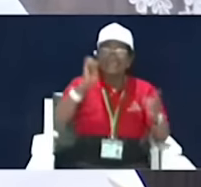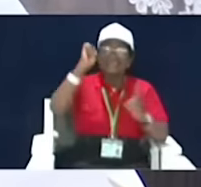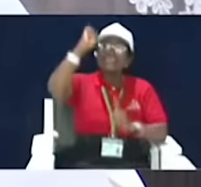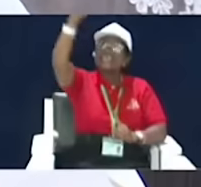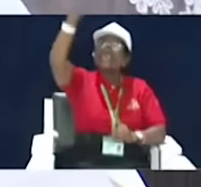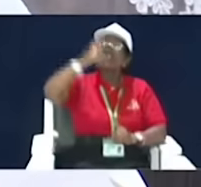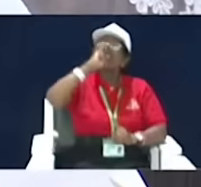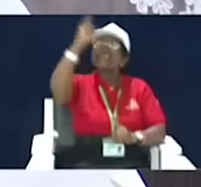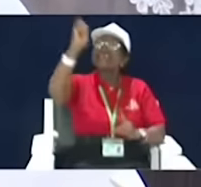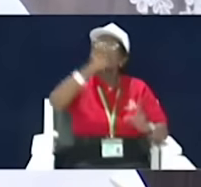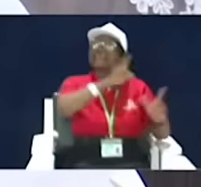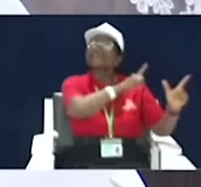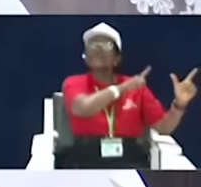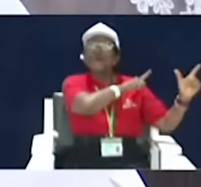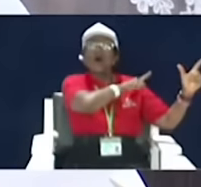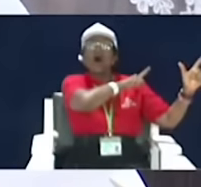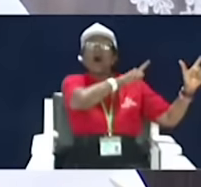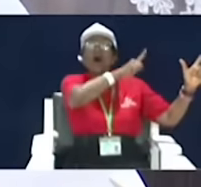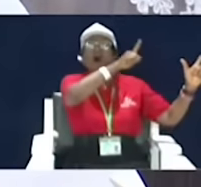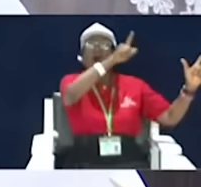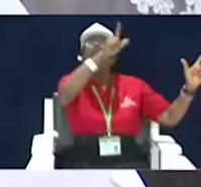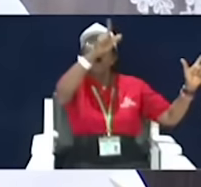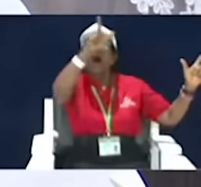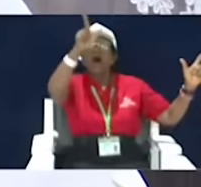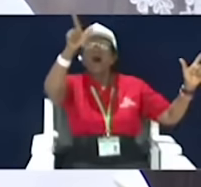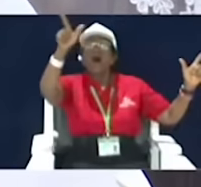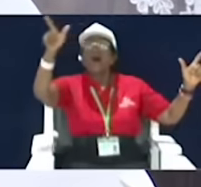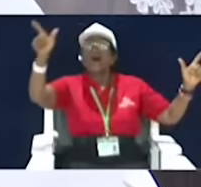and His Lord.